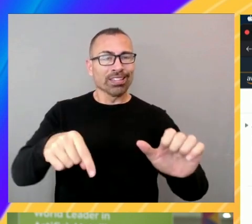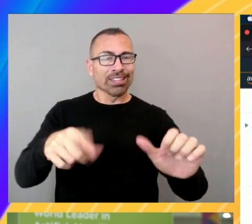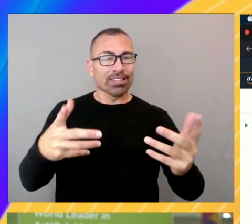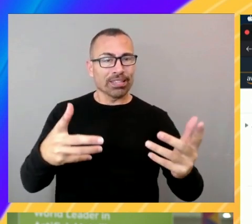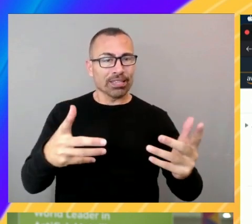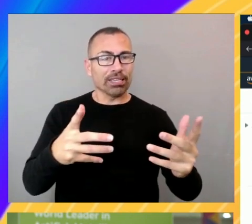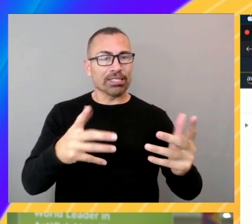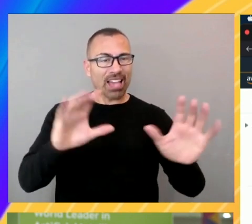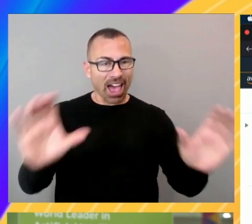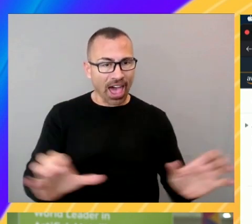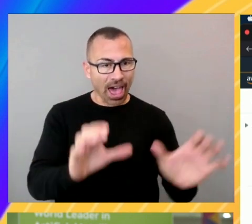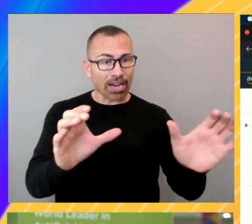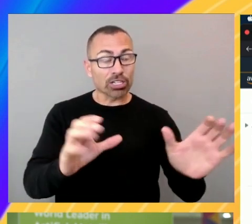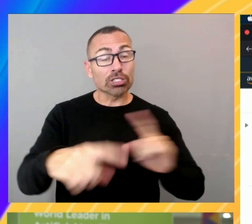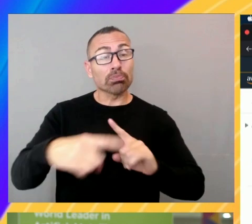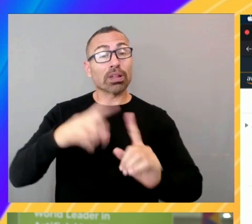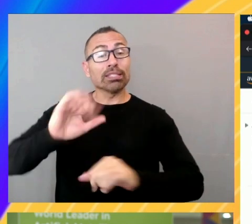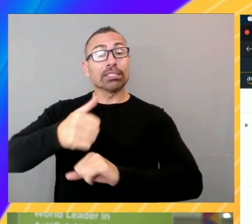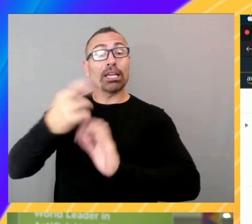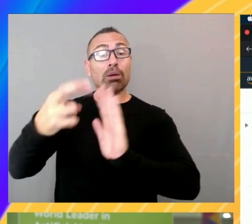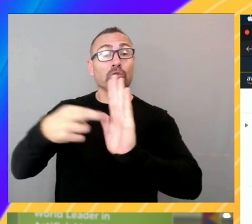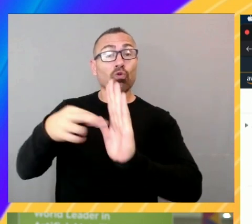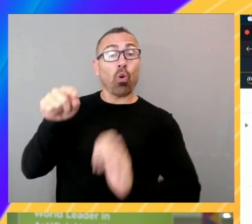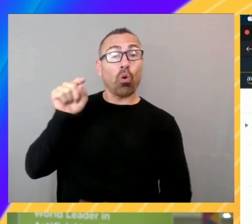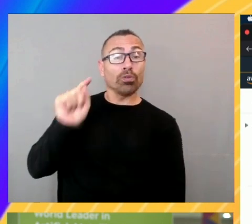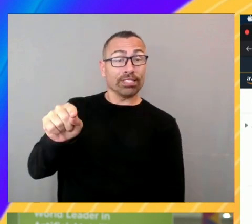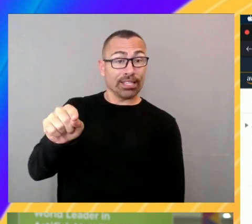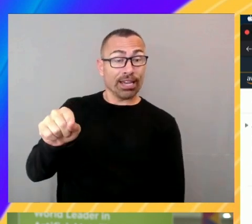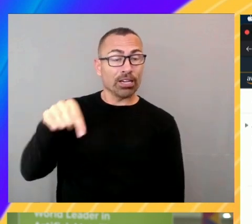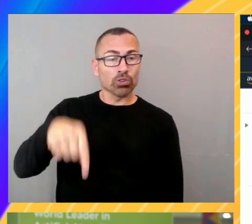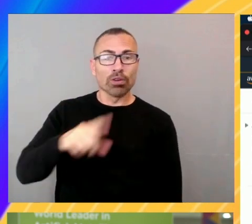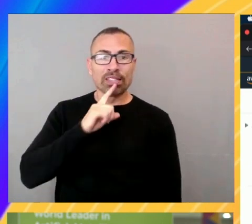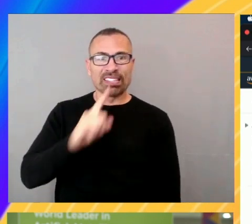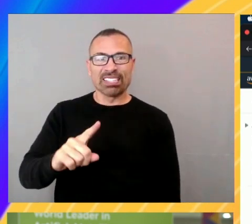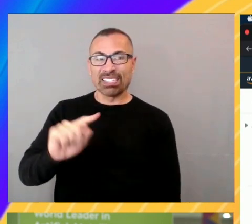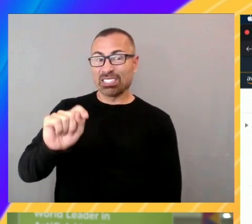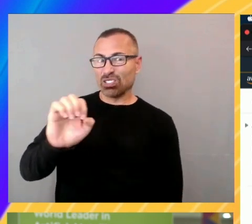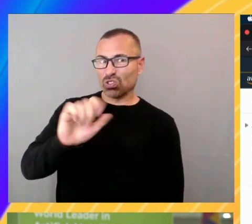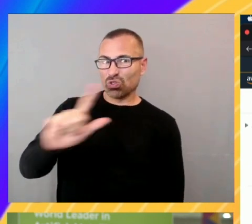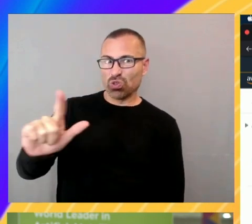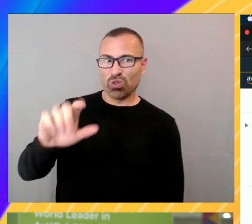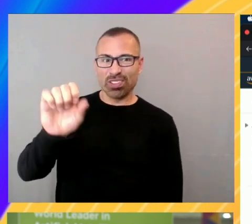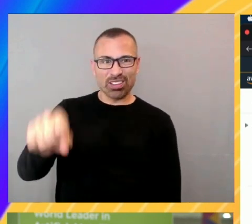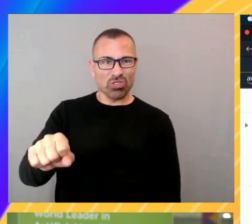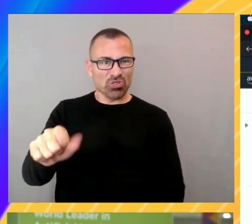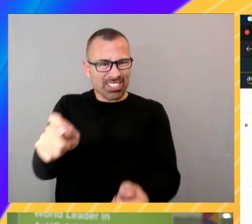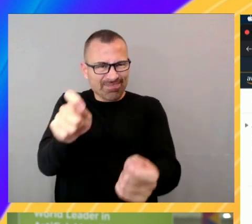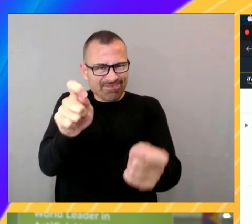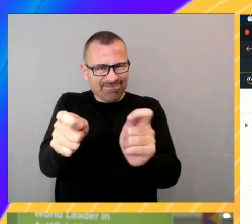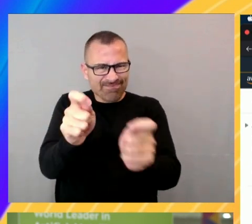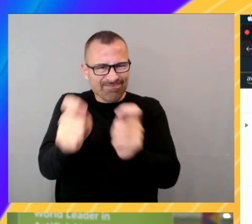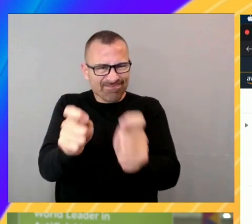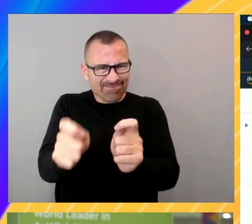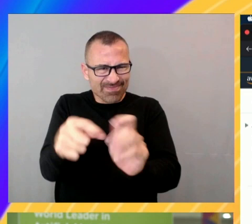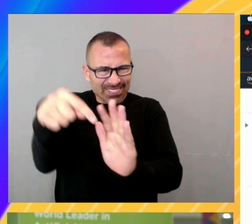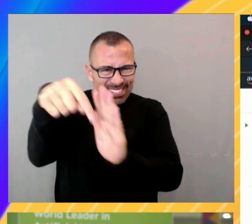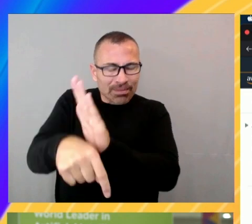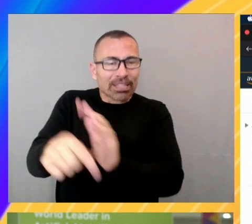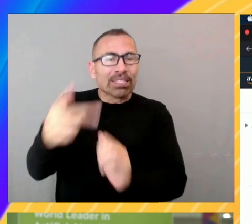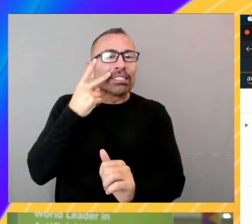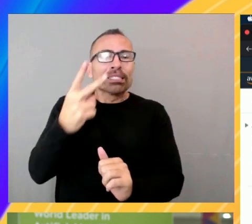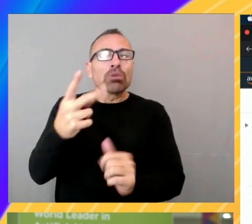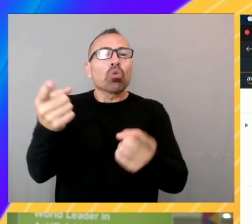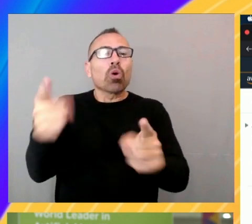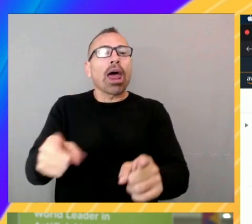very a tool that you can fine tune and be very prescriptive on what you want to be done in that environment. It's not, hey, just manage this for everything,